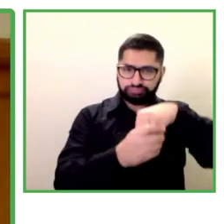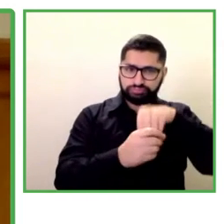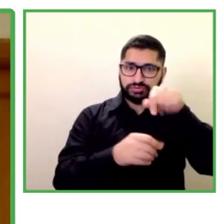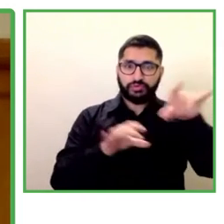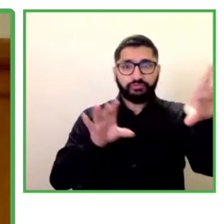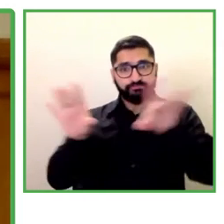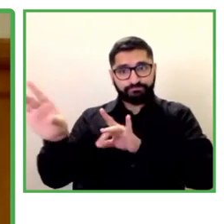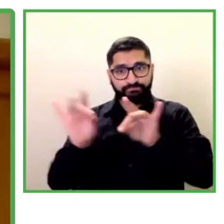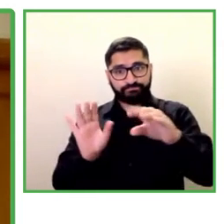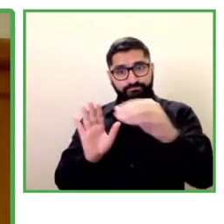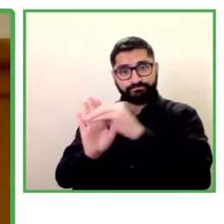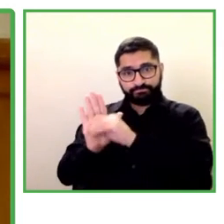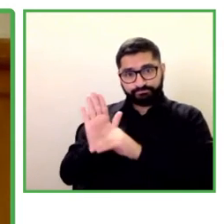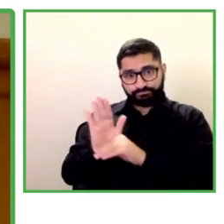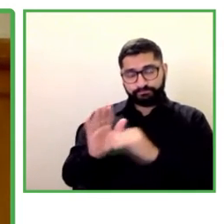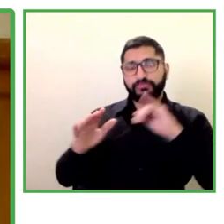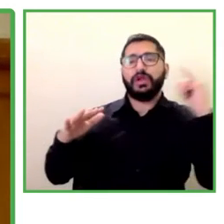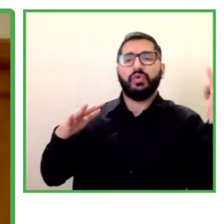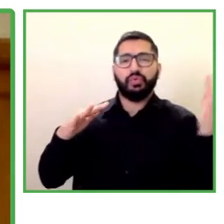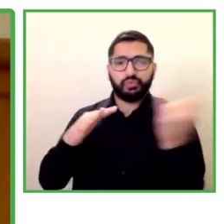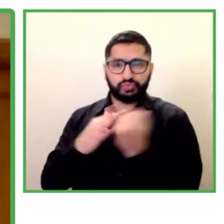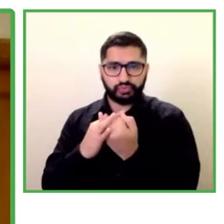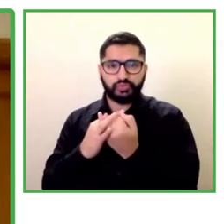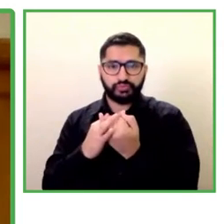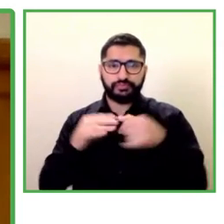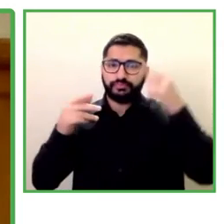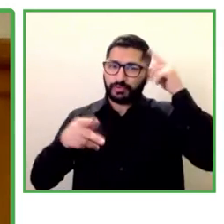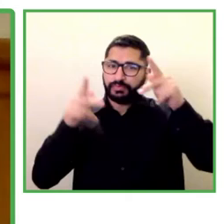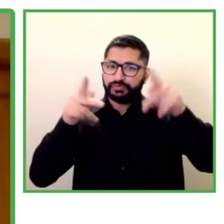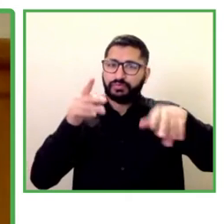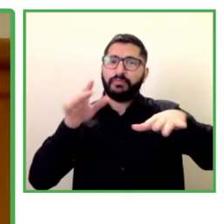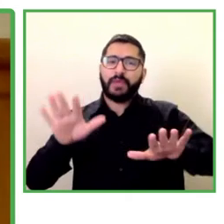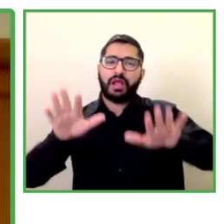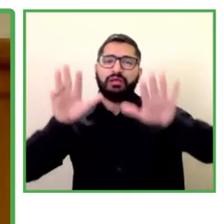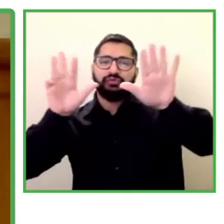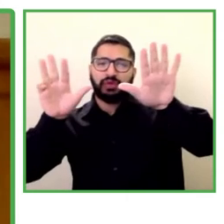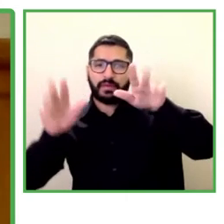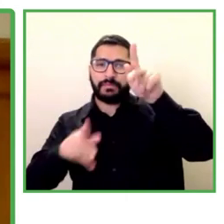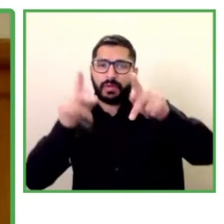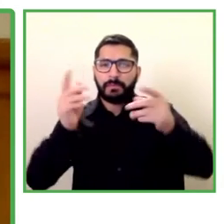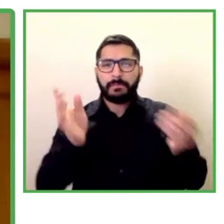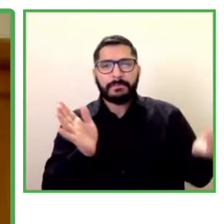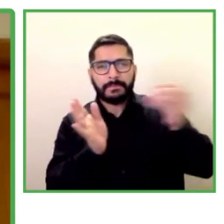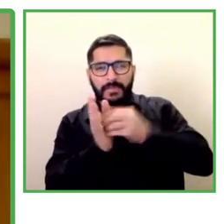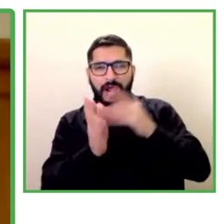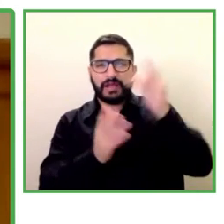with disabilities in the work environment. Thank you very much. Go ahead, Fernando.